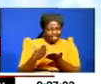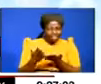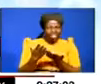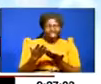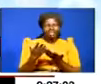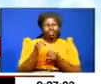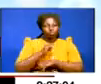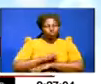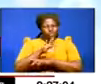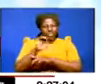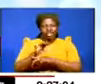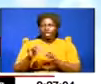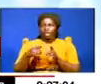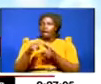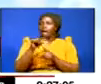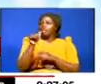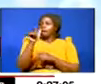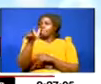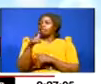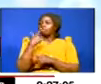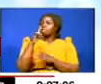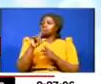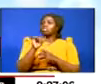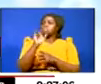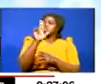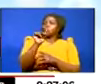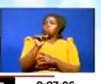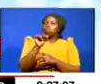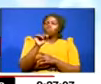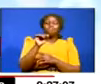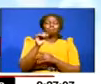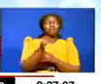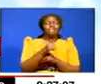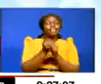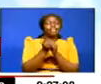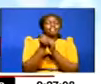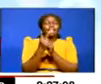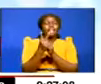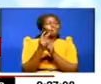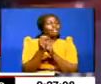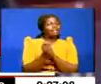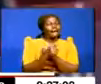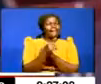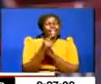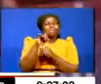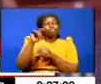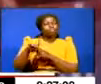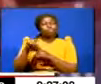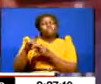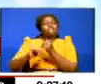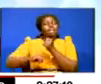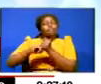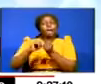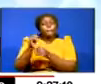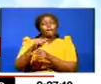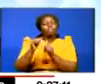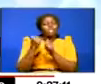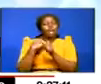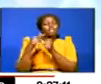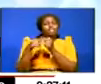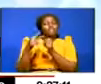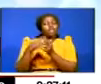no, but how was salary ya December supposed to cater for a month that has 7 weeks? The question is how.